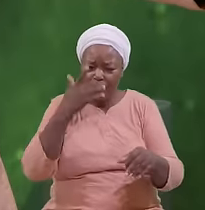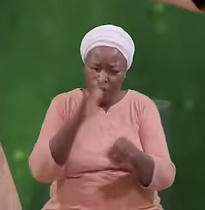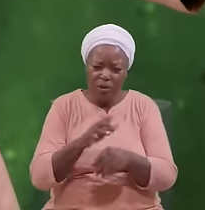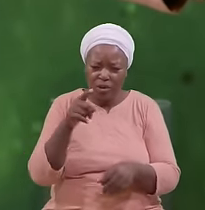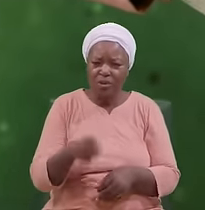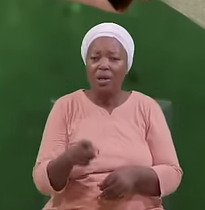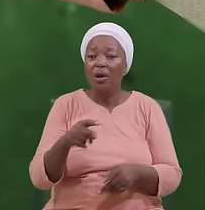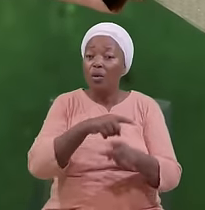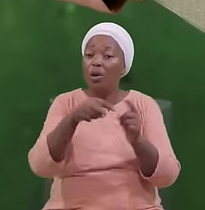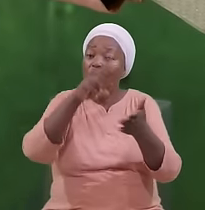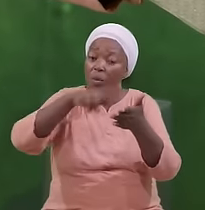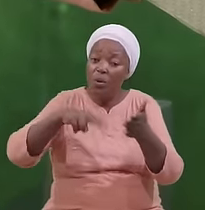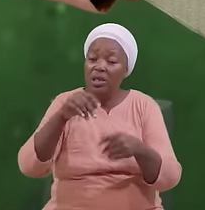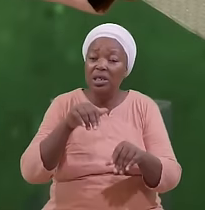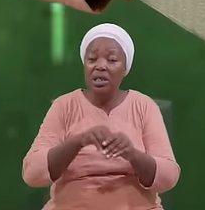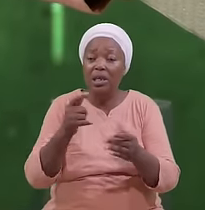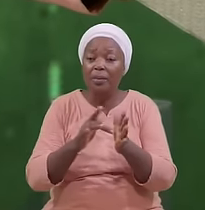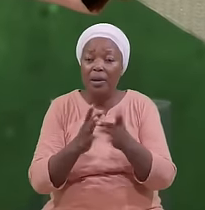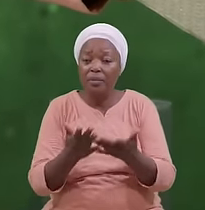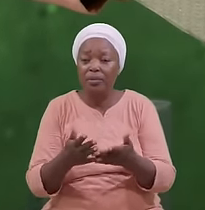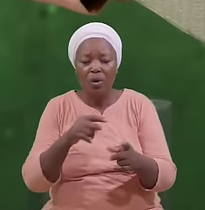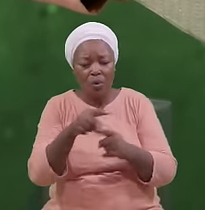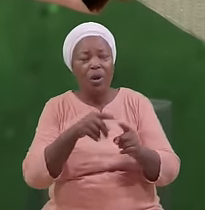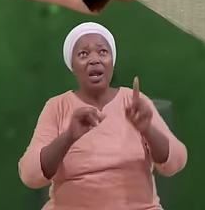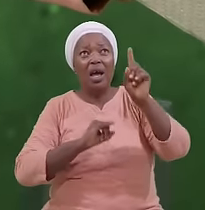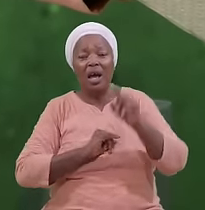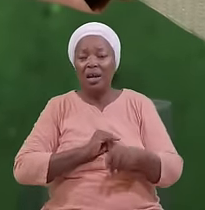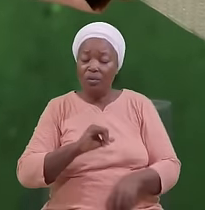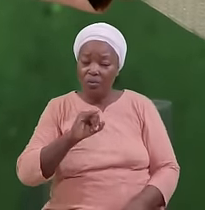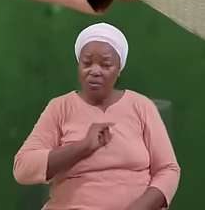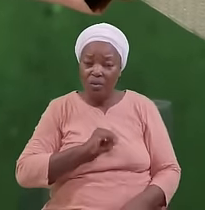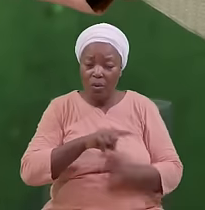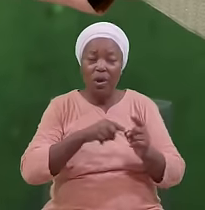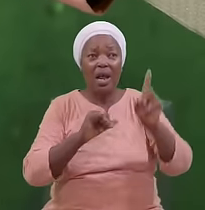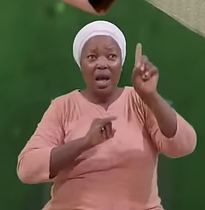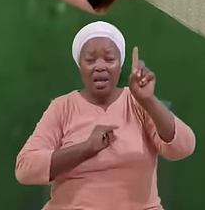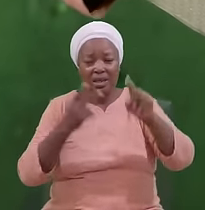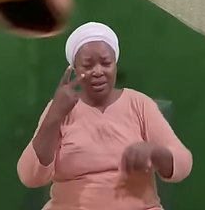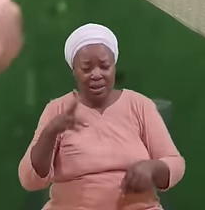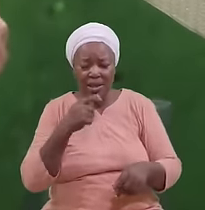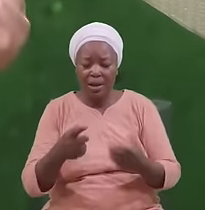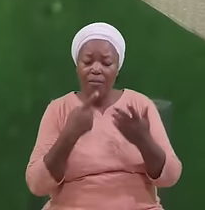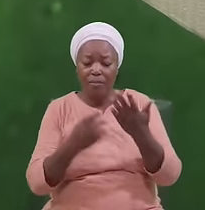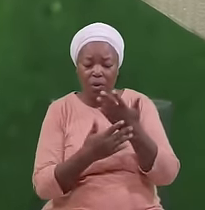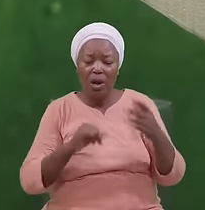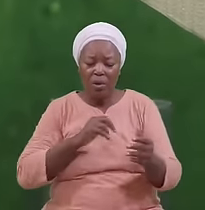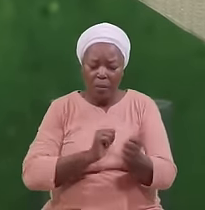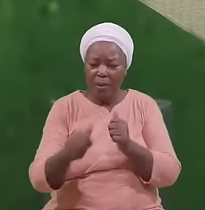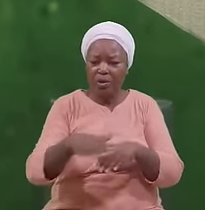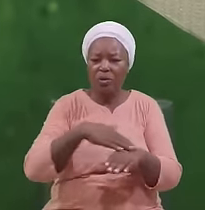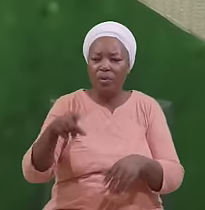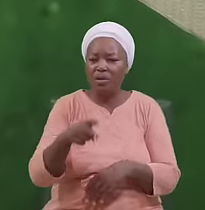everything. When you read in the word, when I see the blood, I will pass over you. When you read in the